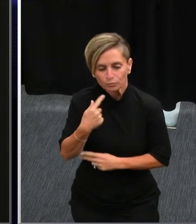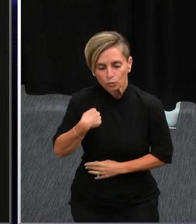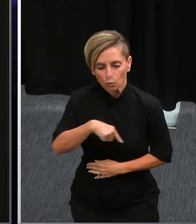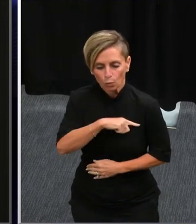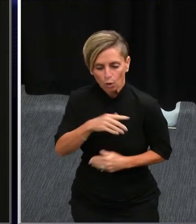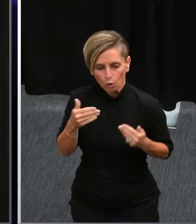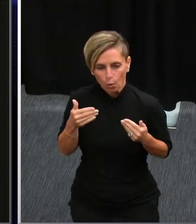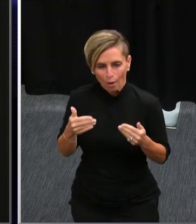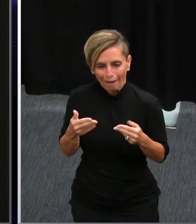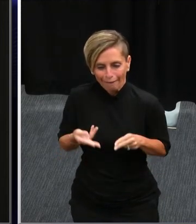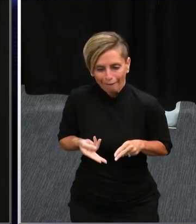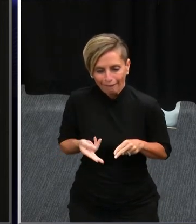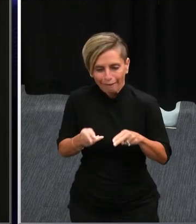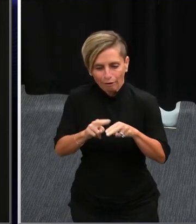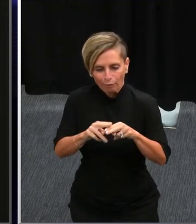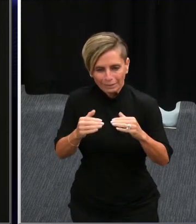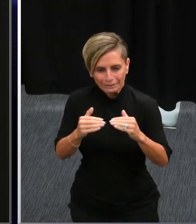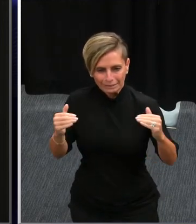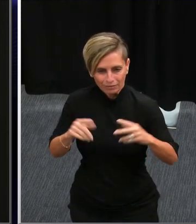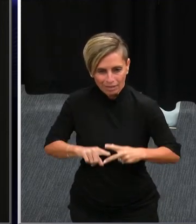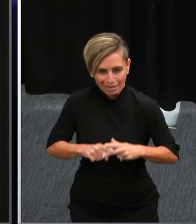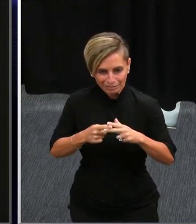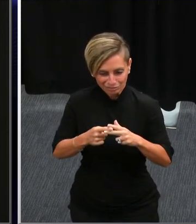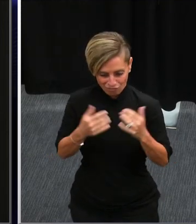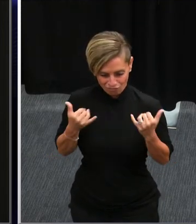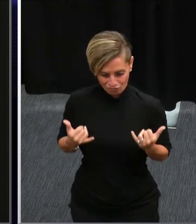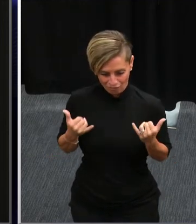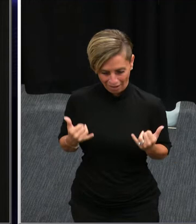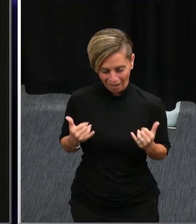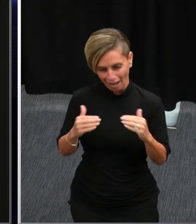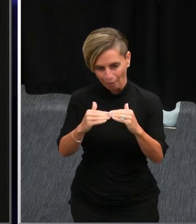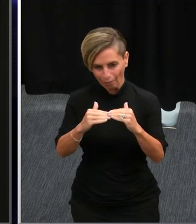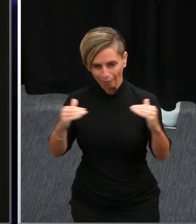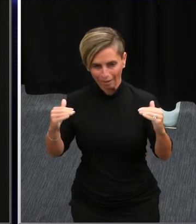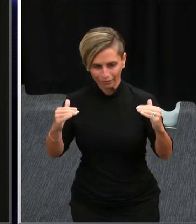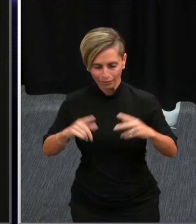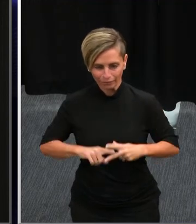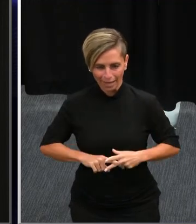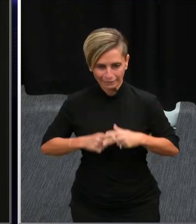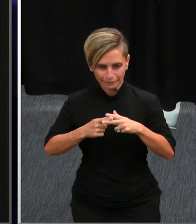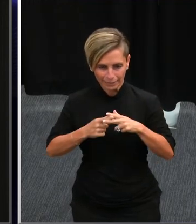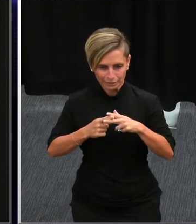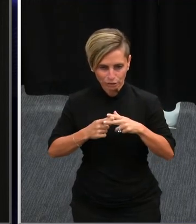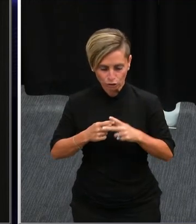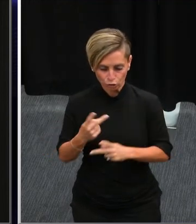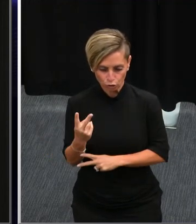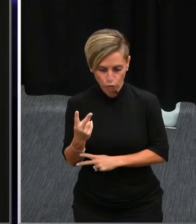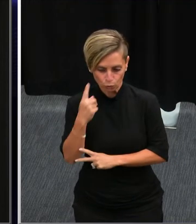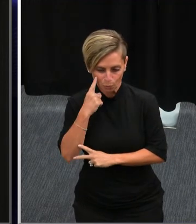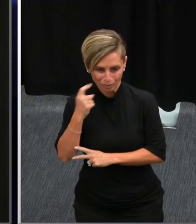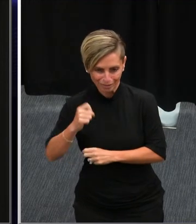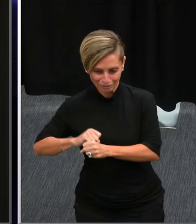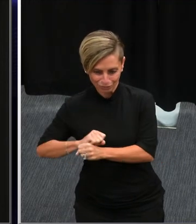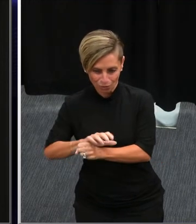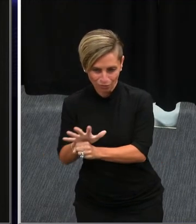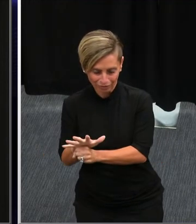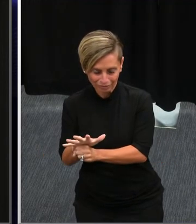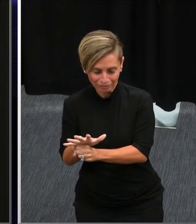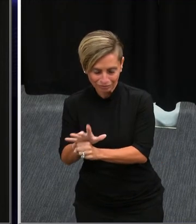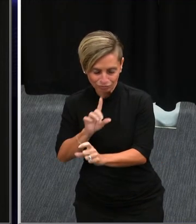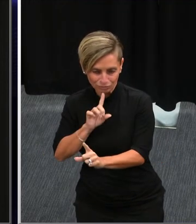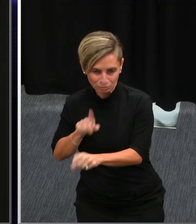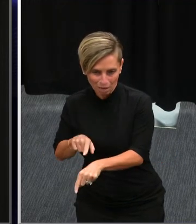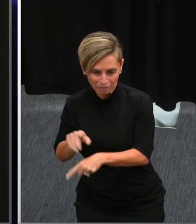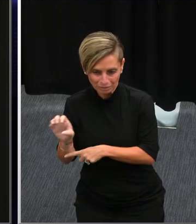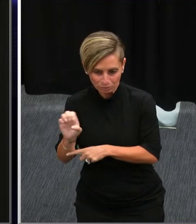our level of activation. We are currently at a level of activation 2 for the COVID-19 response at the Emergency